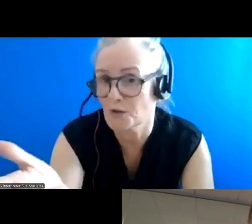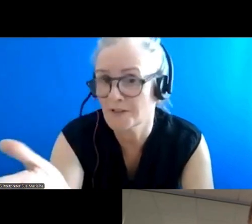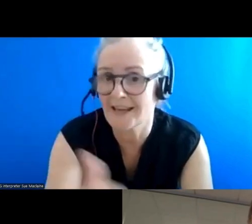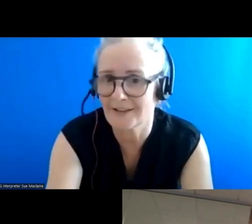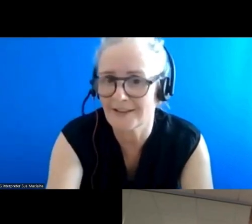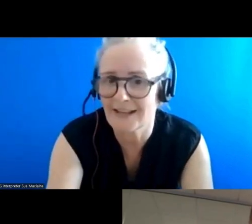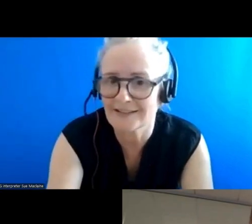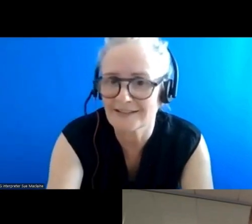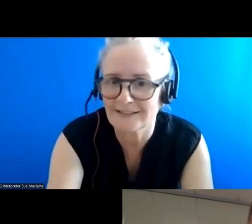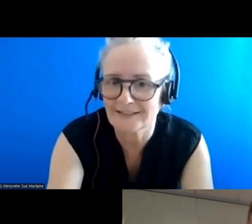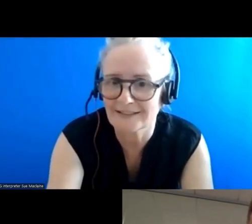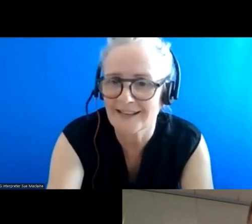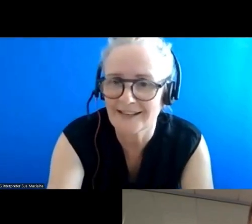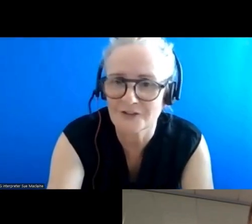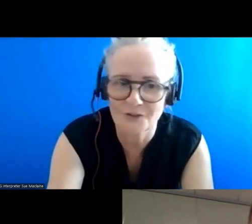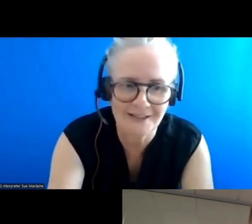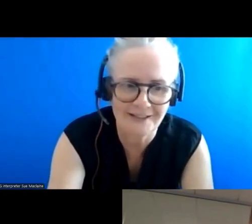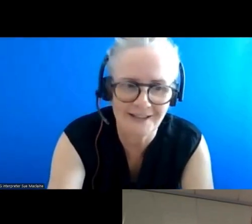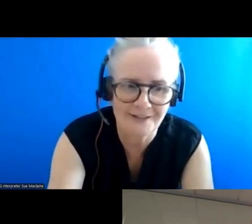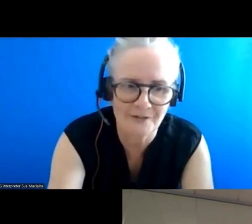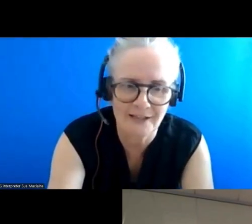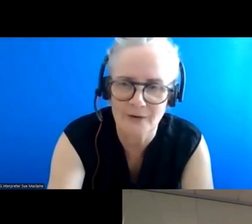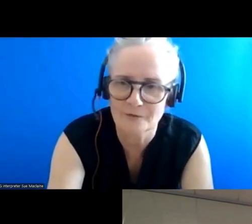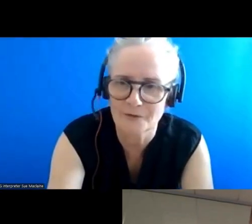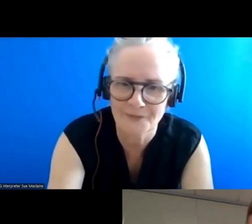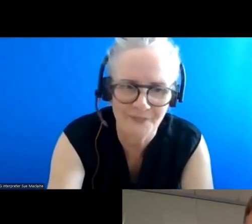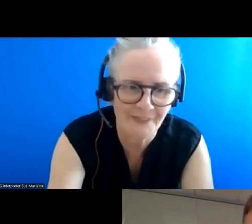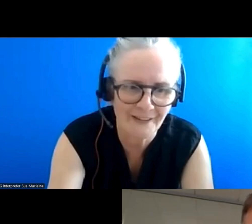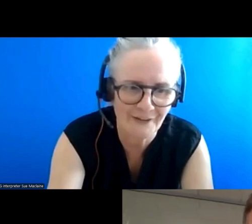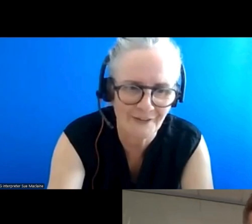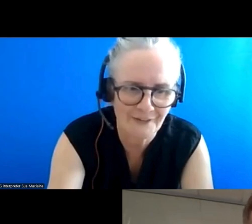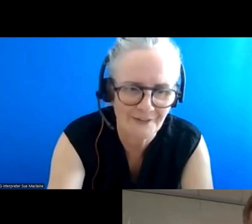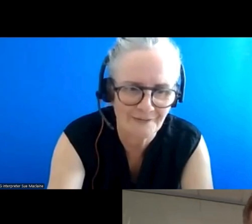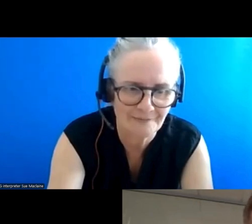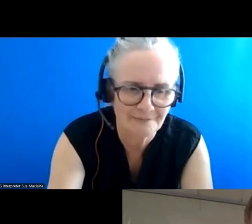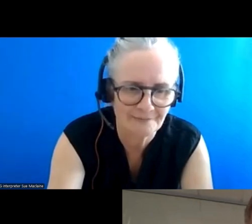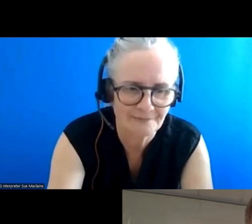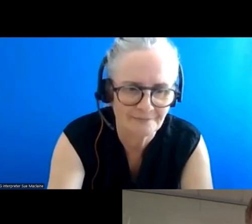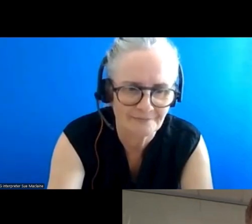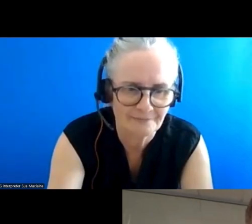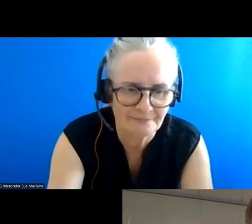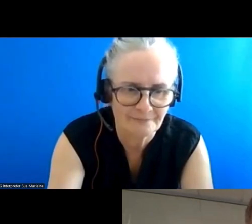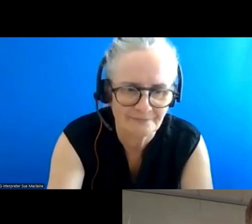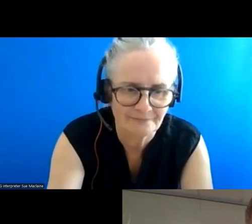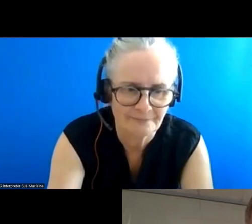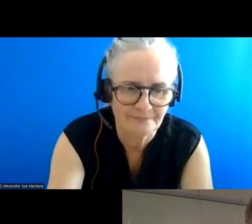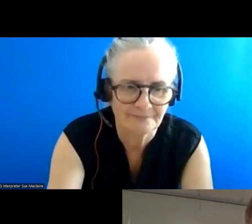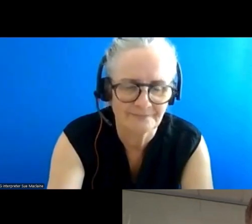or you say it at the end, Kate, as you did. That's really helpful. Thank you.